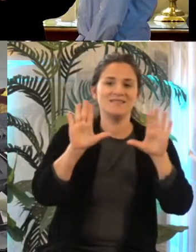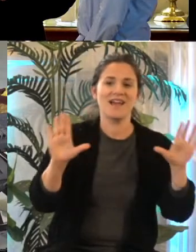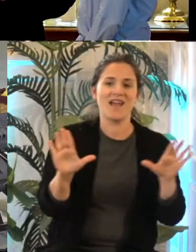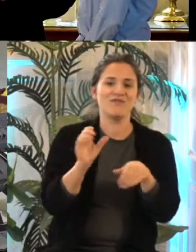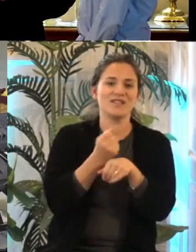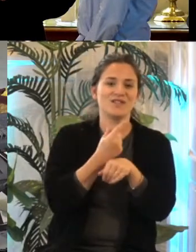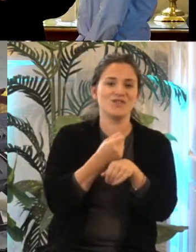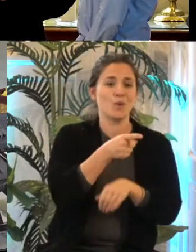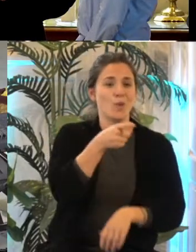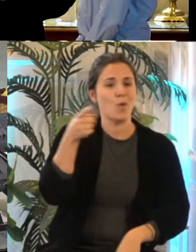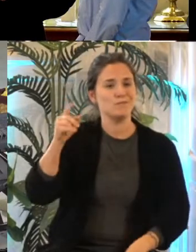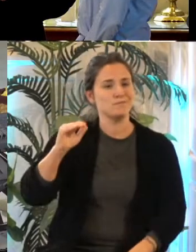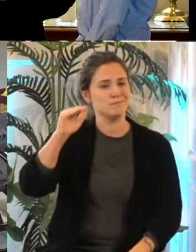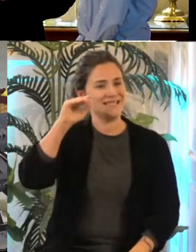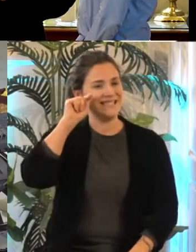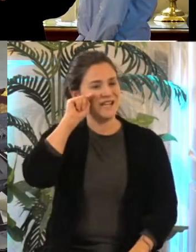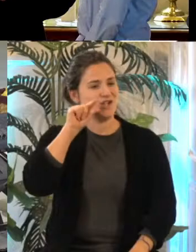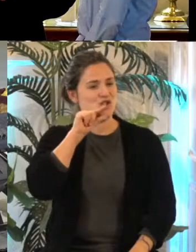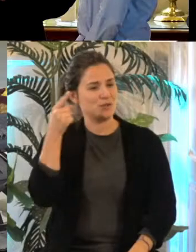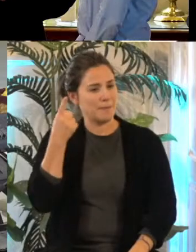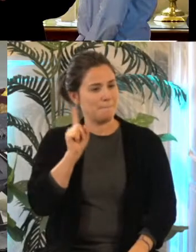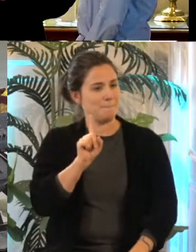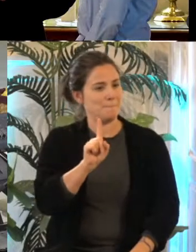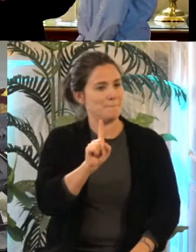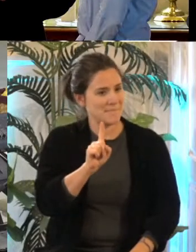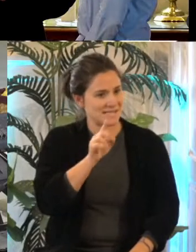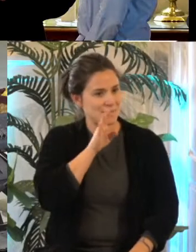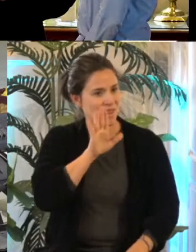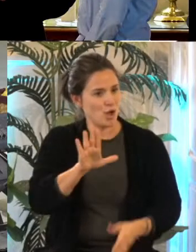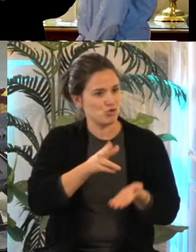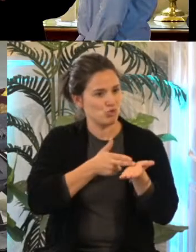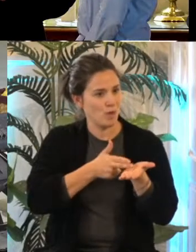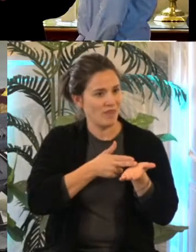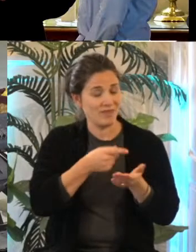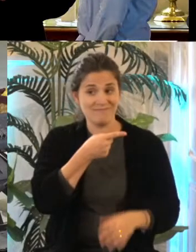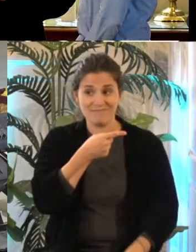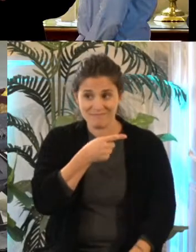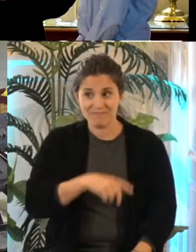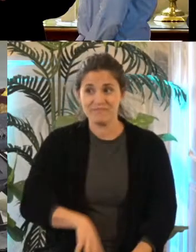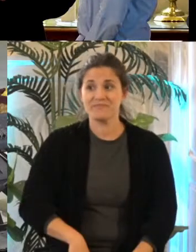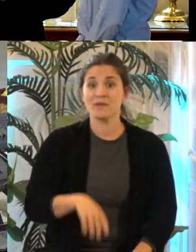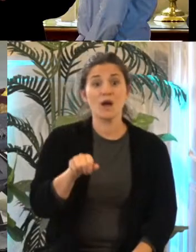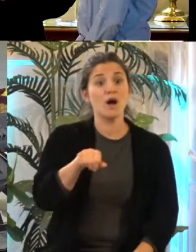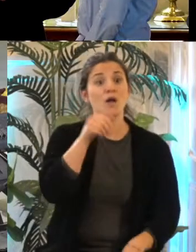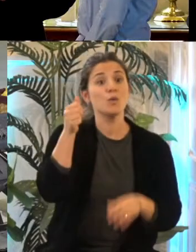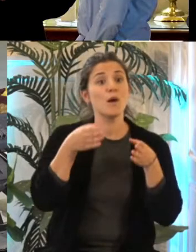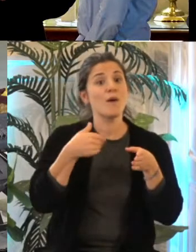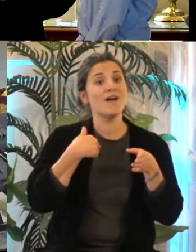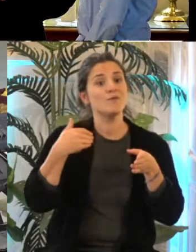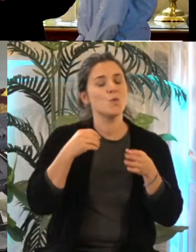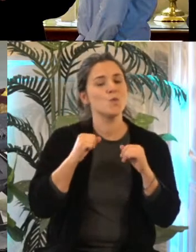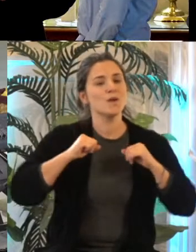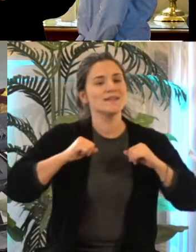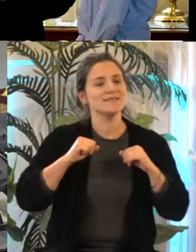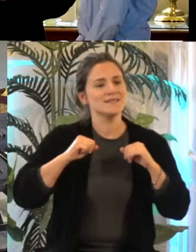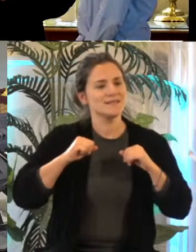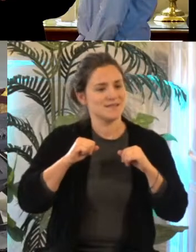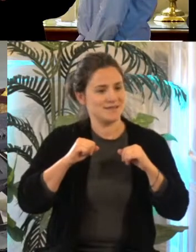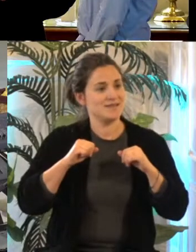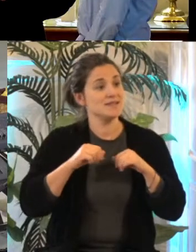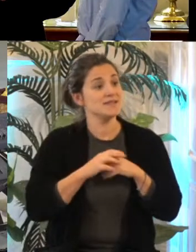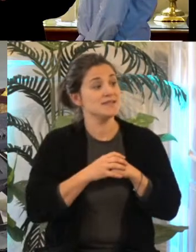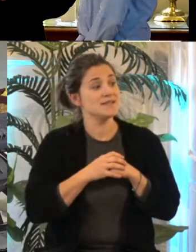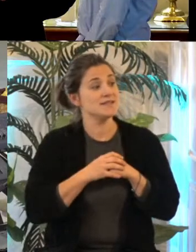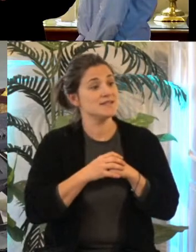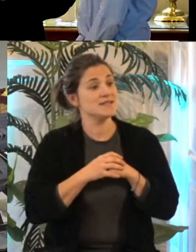come forward and speak their truth. And of course, weddings are another ritual that we do here at All Souls. And what's